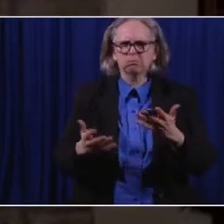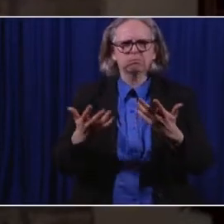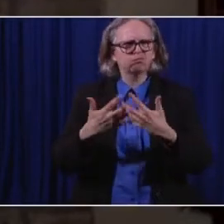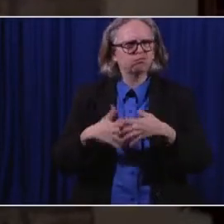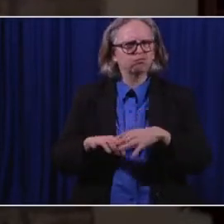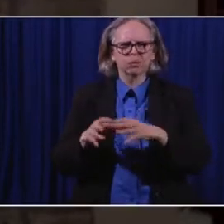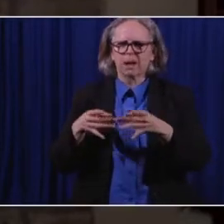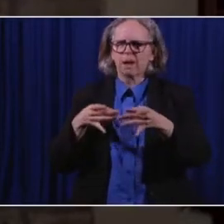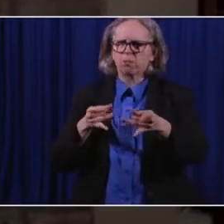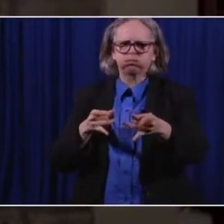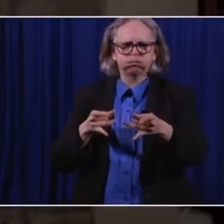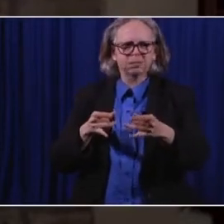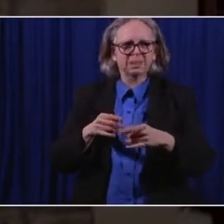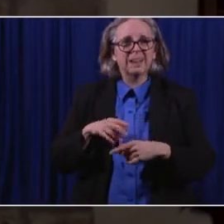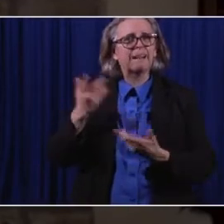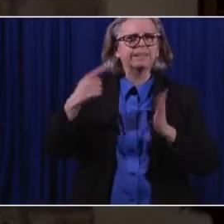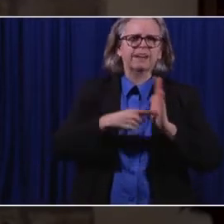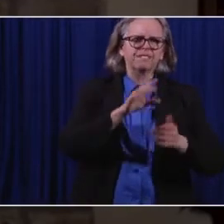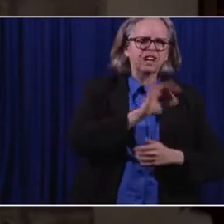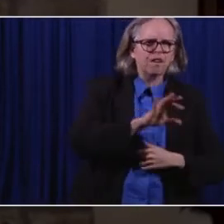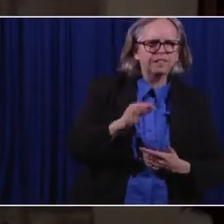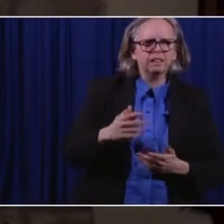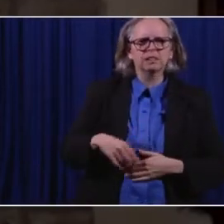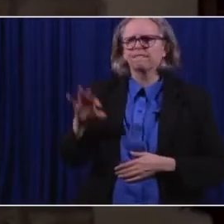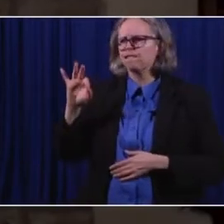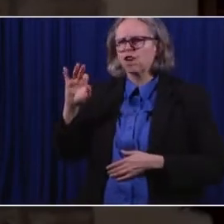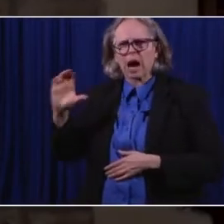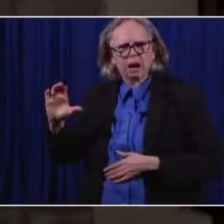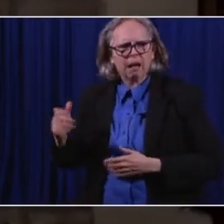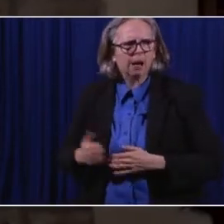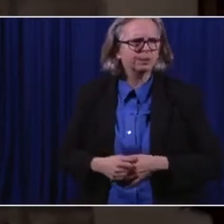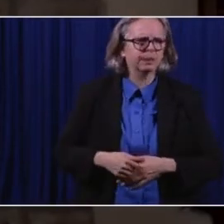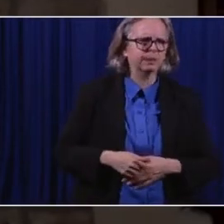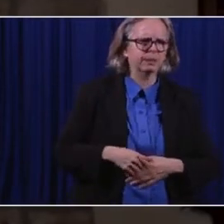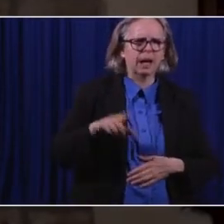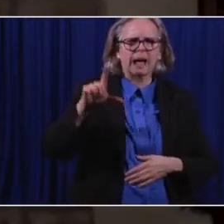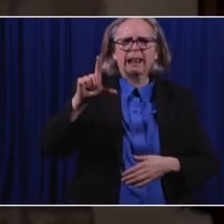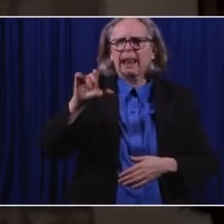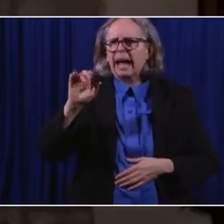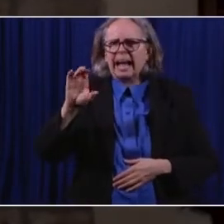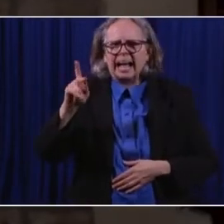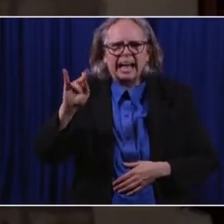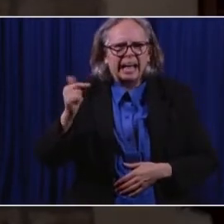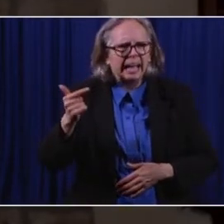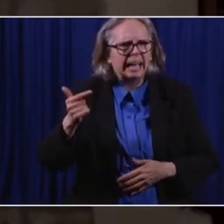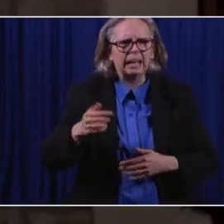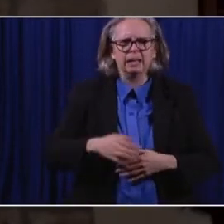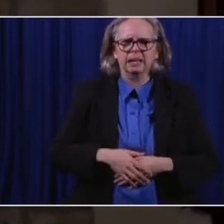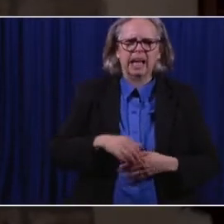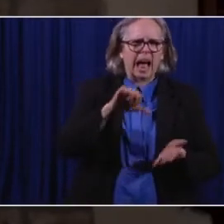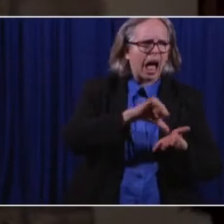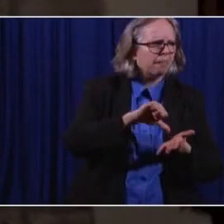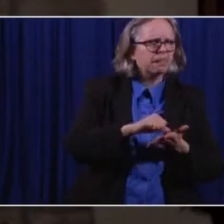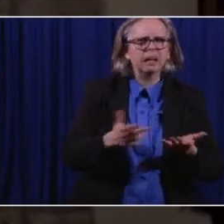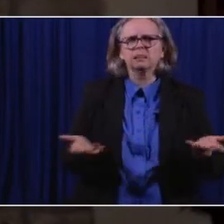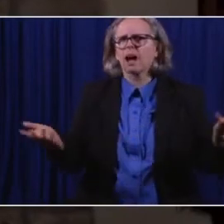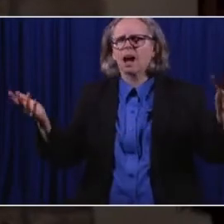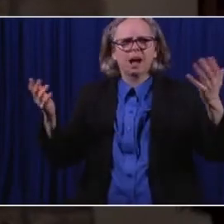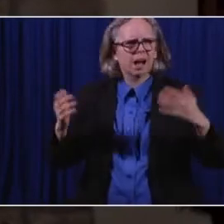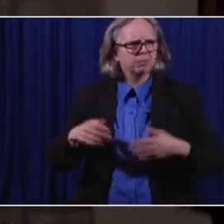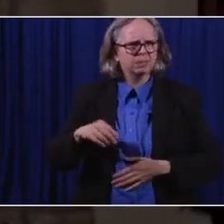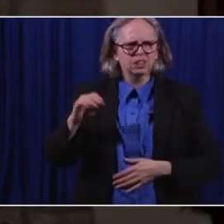here, Fairfield, Franklin, Licking, Delaware, Seneca, Athens, Jackson. Scott, for